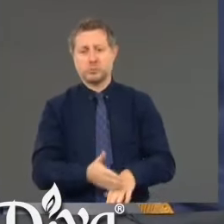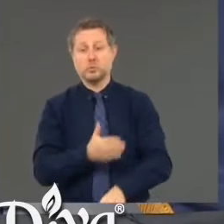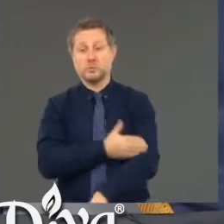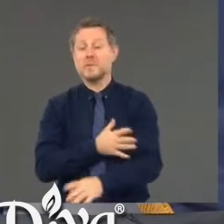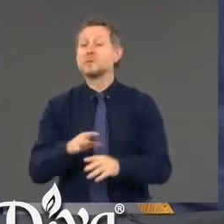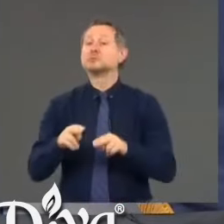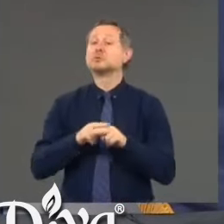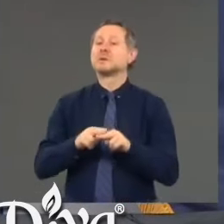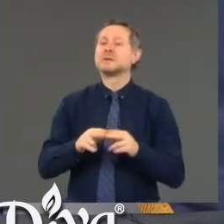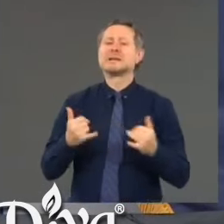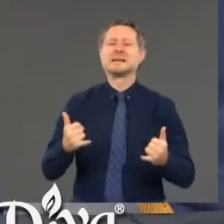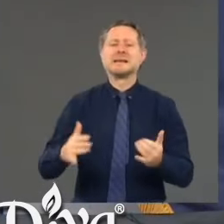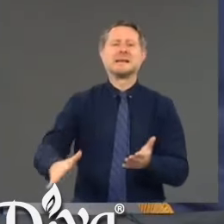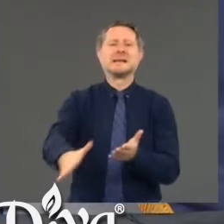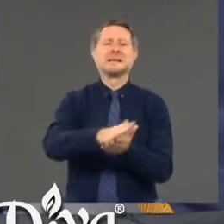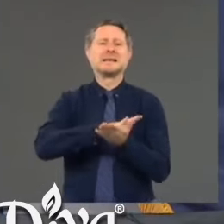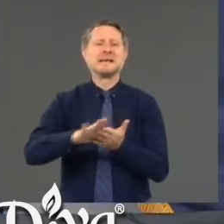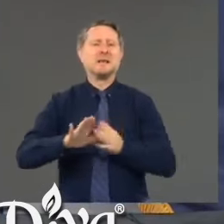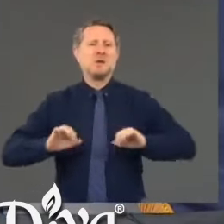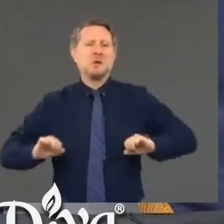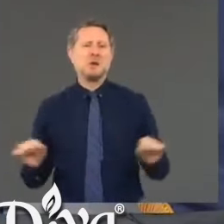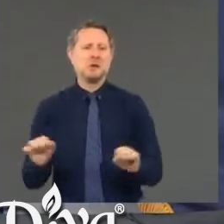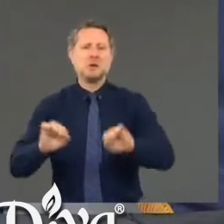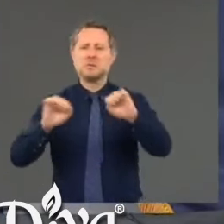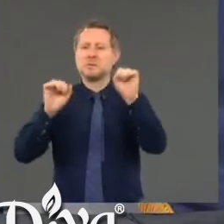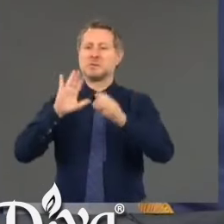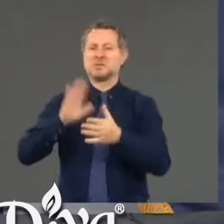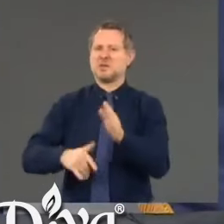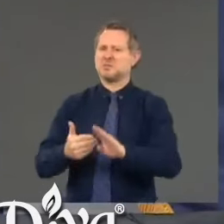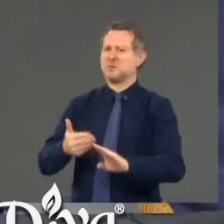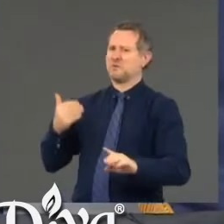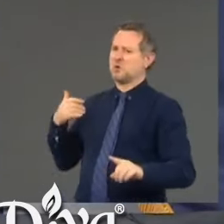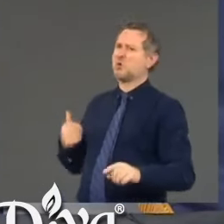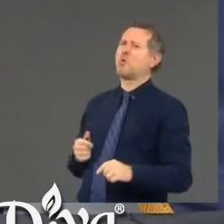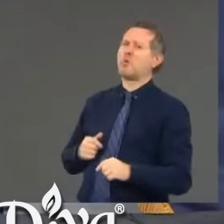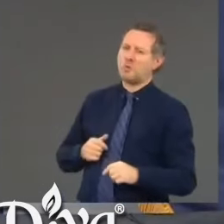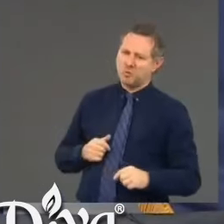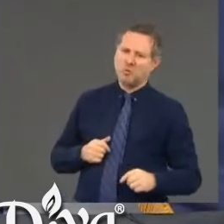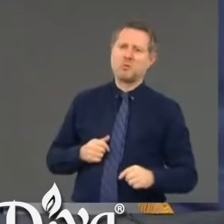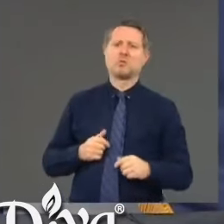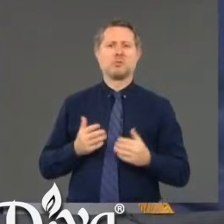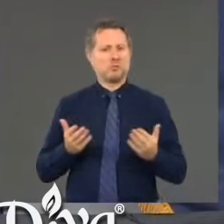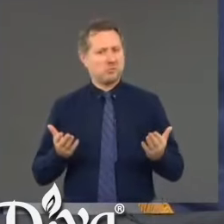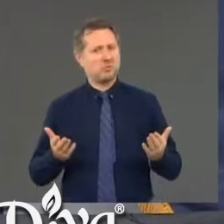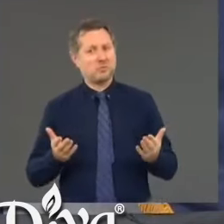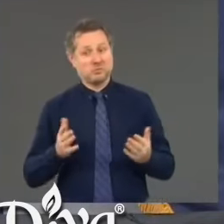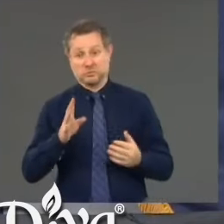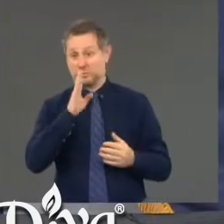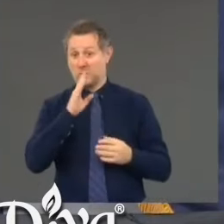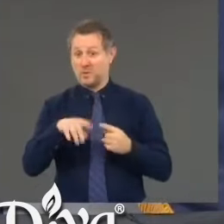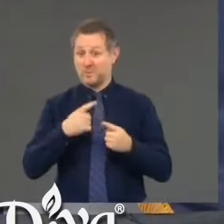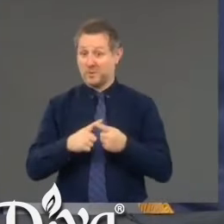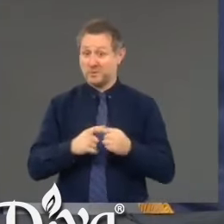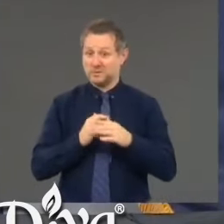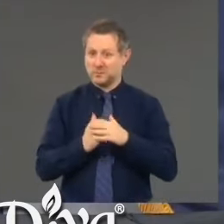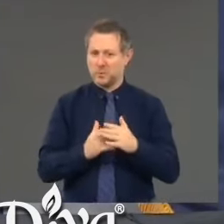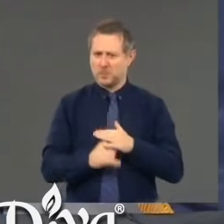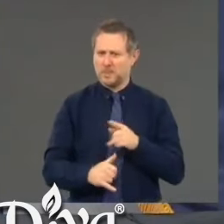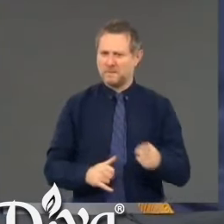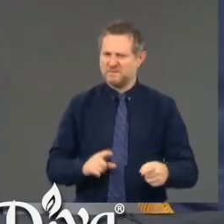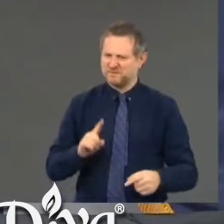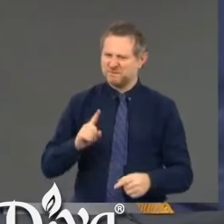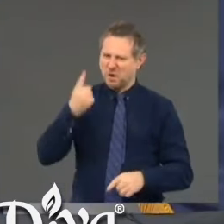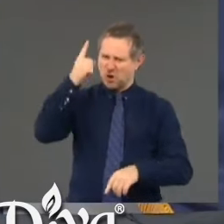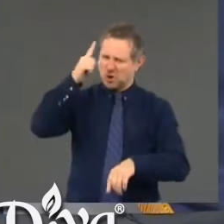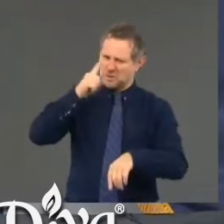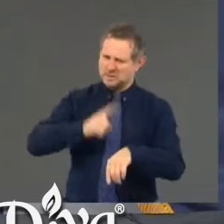cleaner today than they have been. We did something on the subway service, which is for the first time we stopped running trains